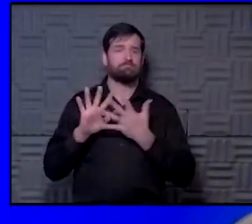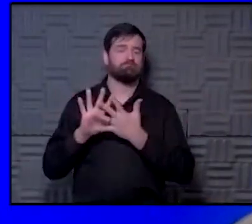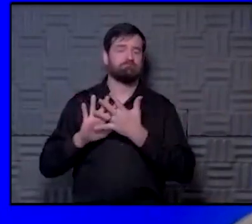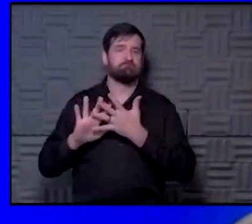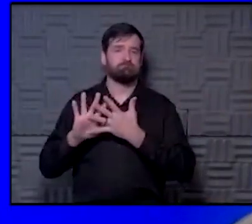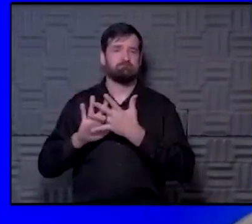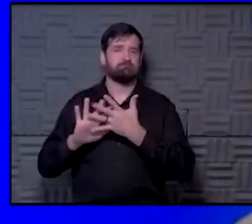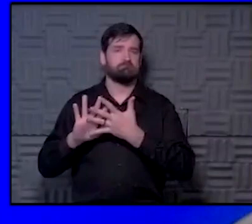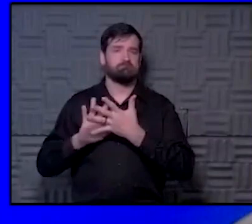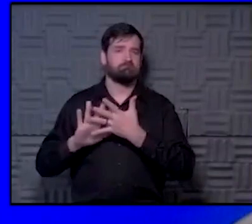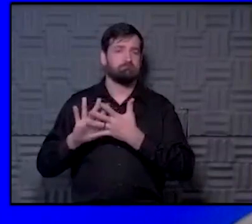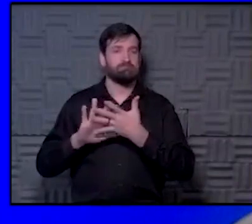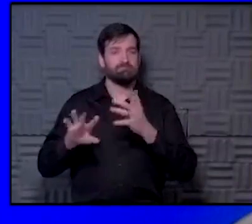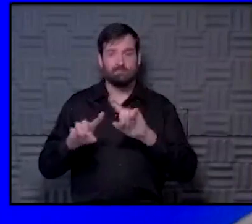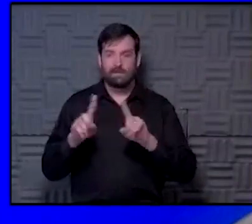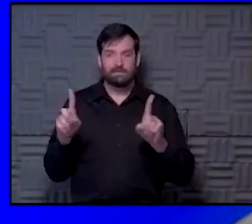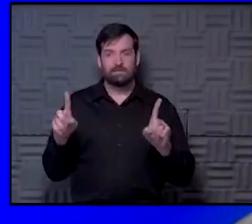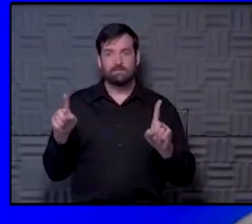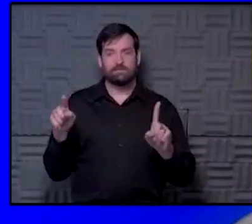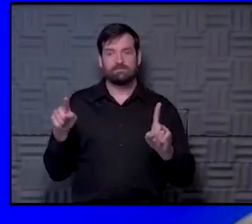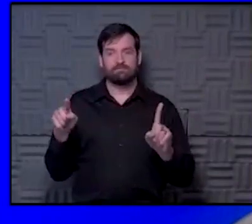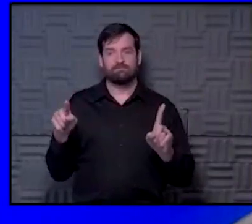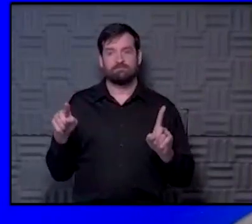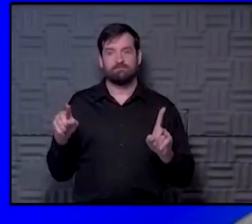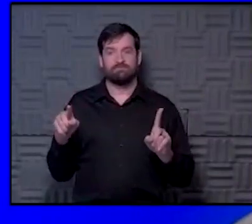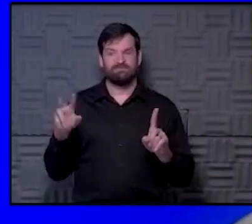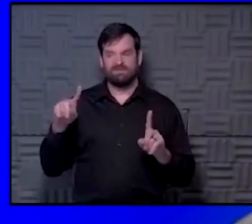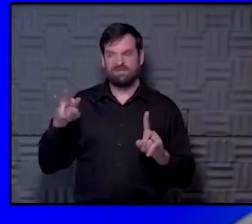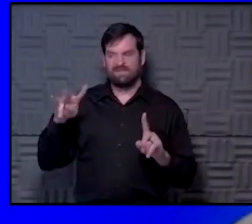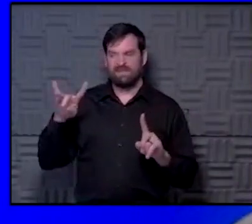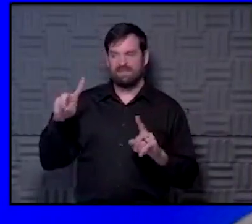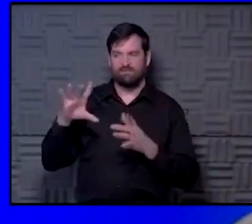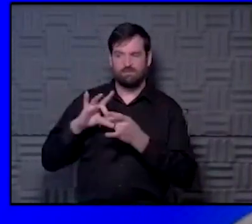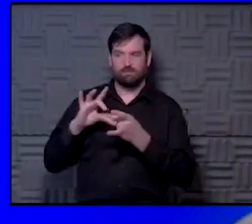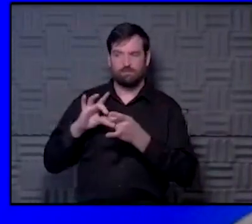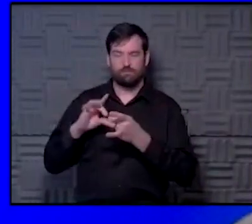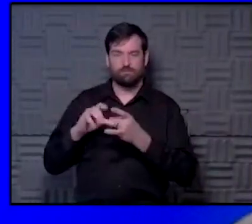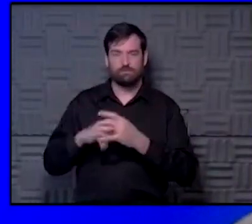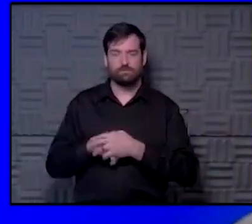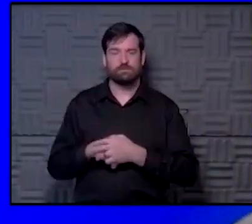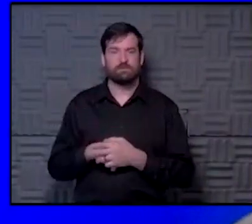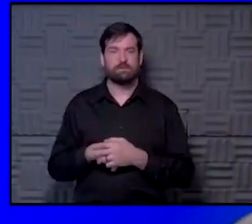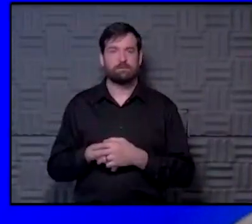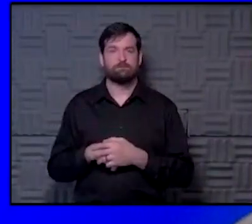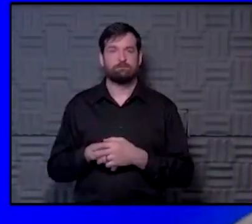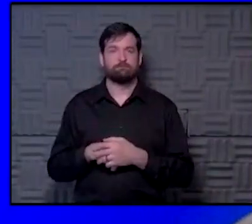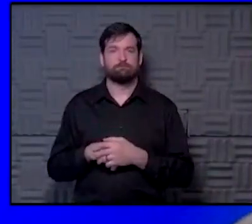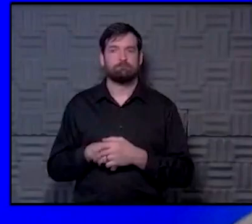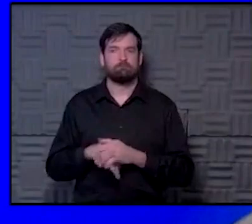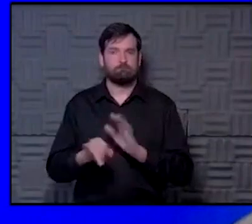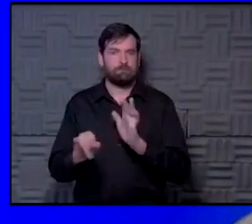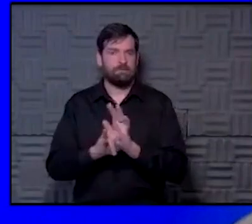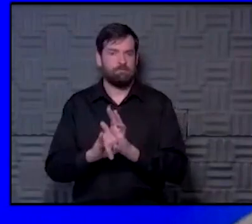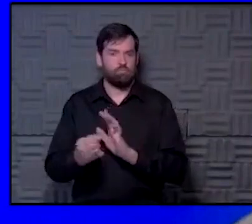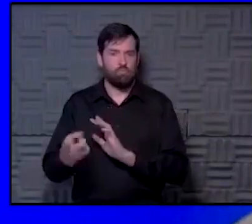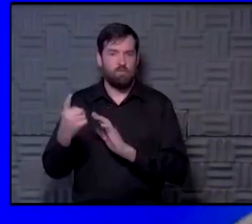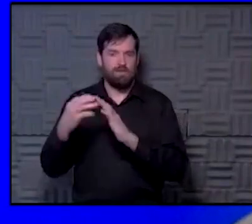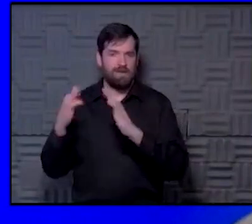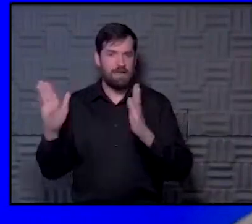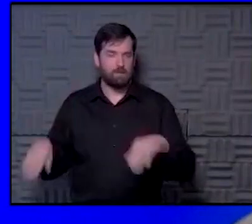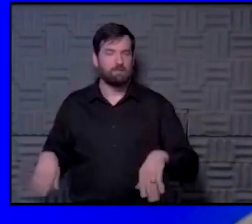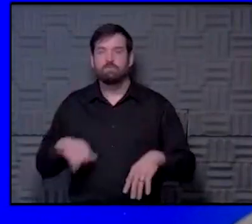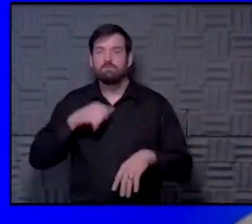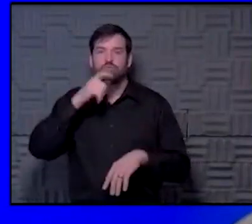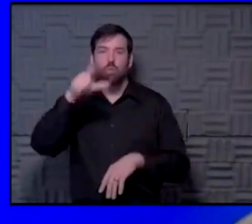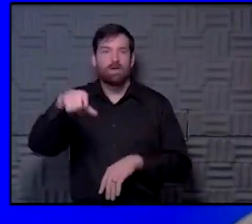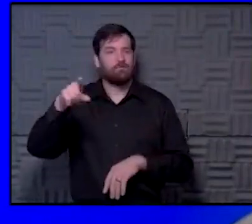area. But just to the fact that David was talking about as far as identifying that one household, and it doesn't have to